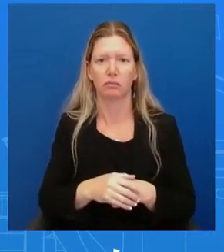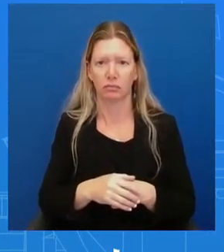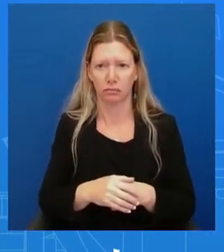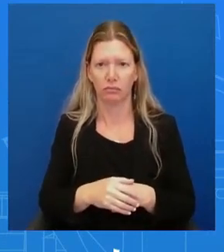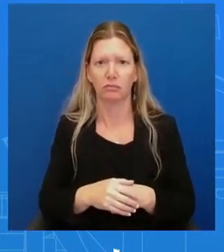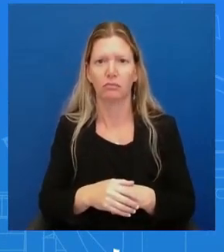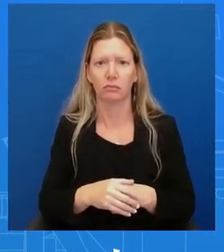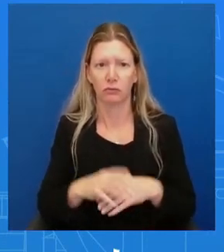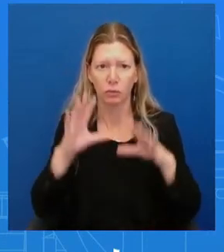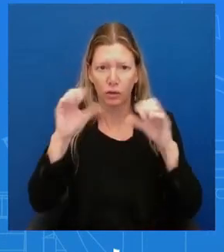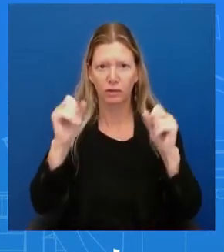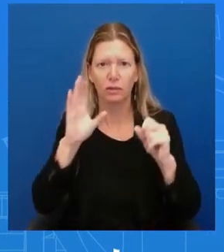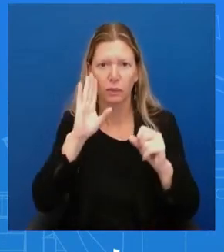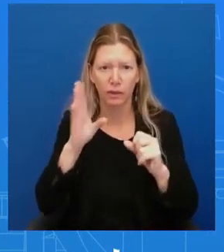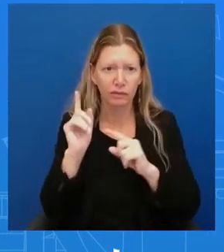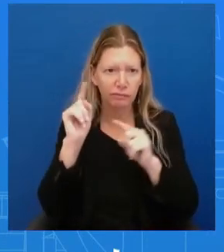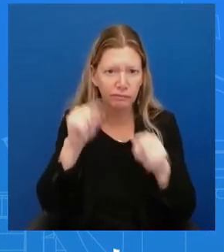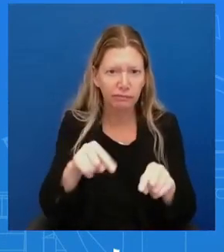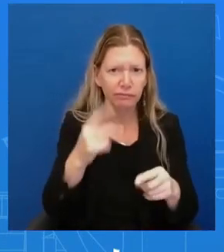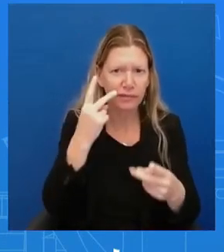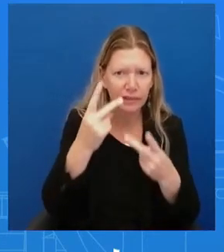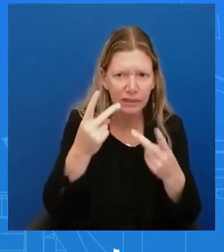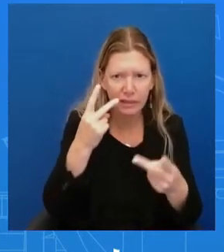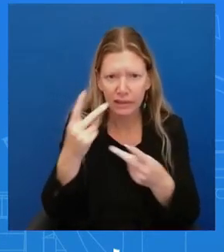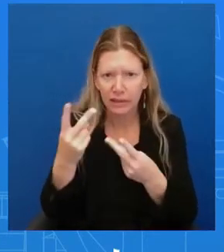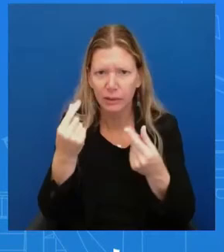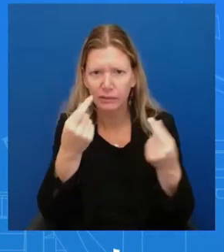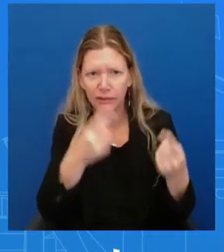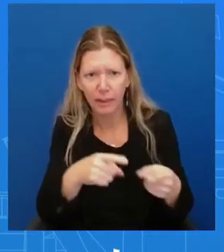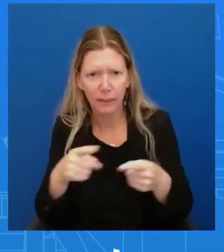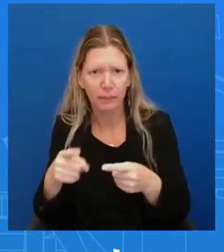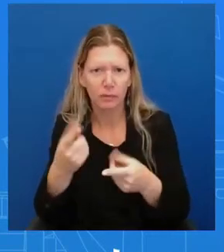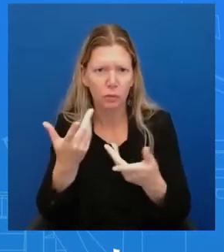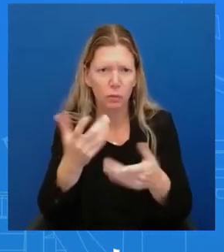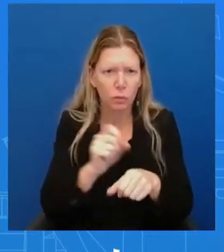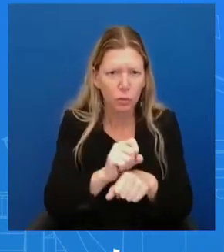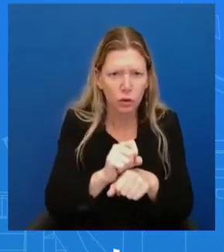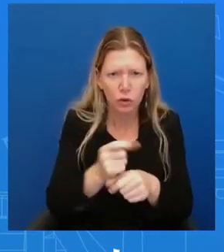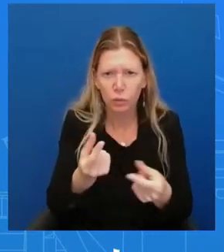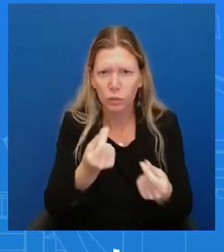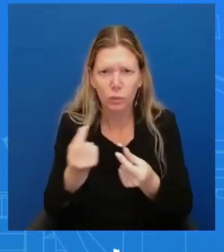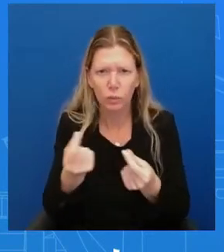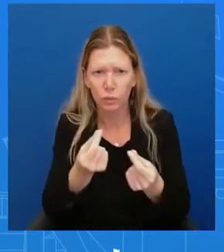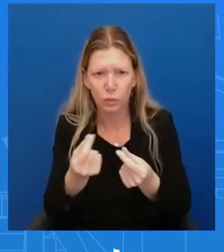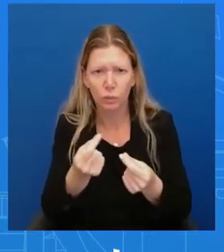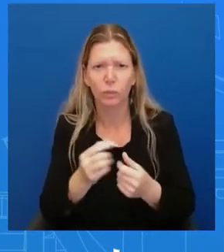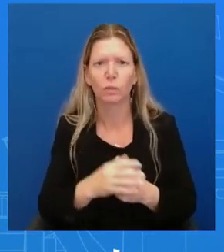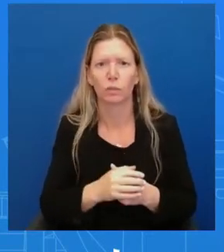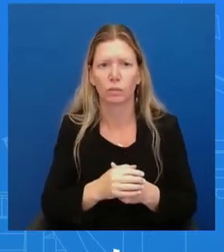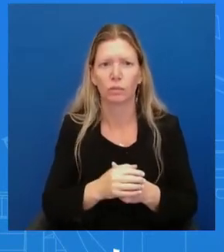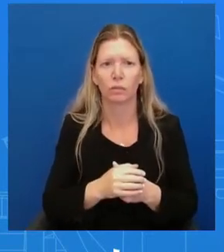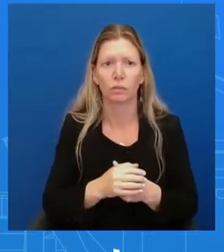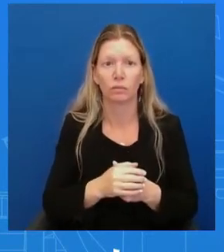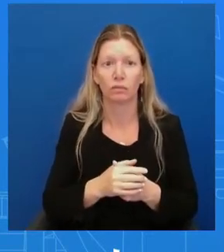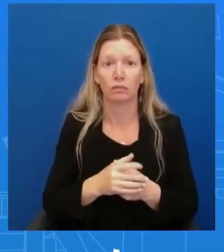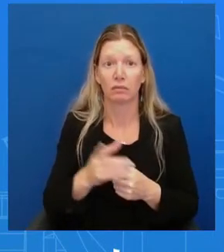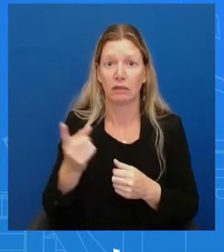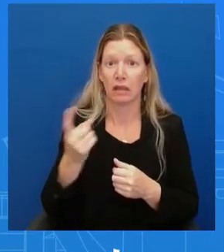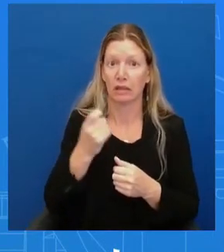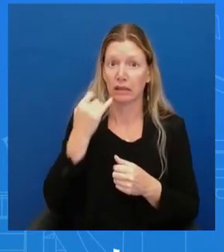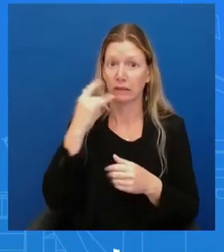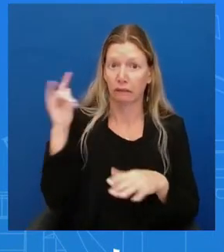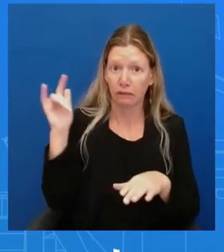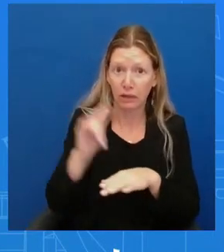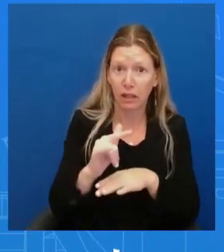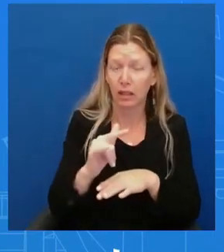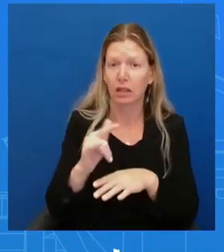ahead of what that's going to look like. I know it was asked if he's going to do it by air or land. I just don't have any details at this time. And see.